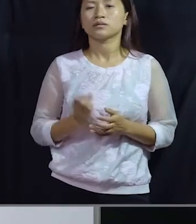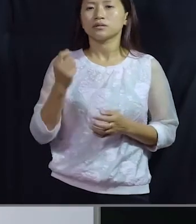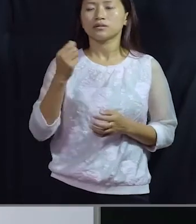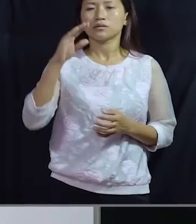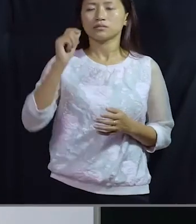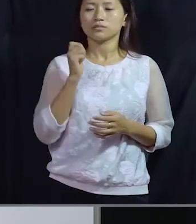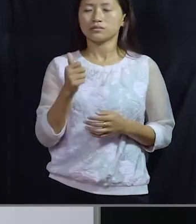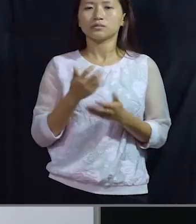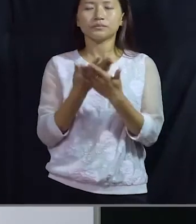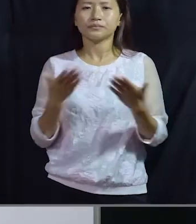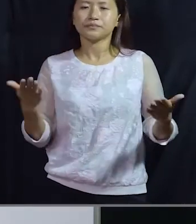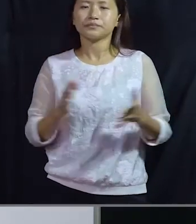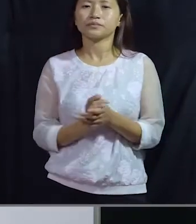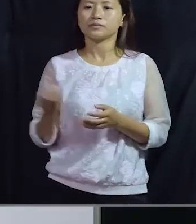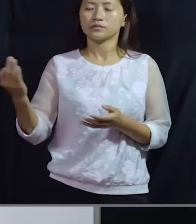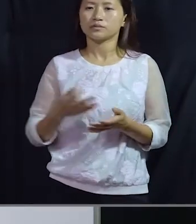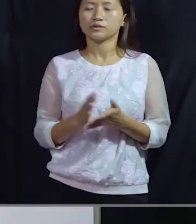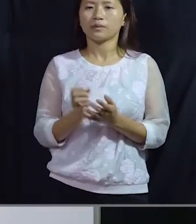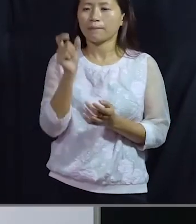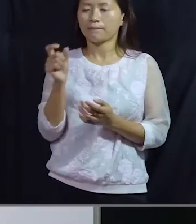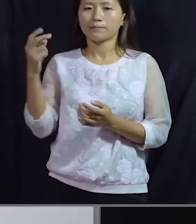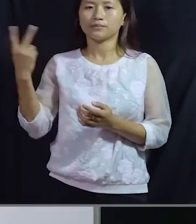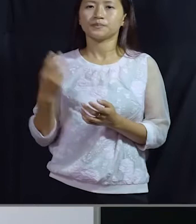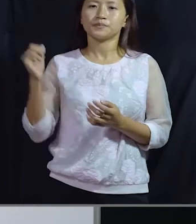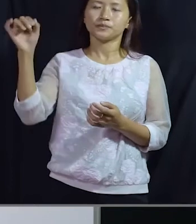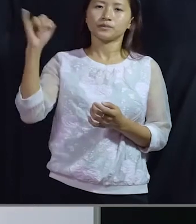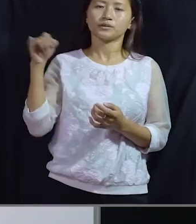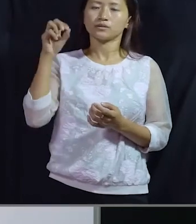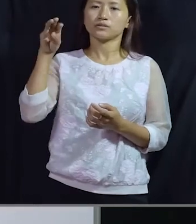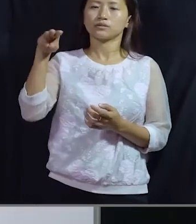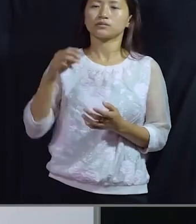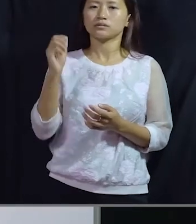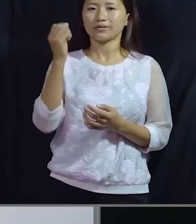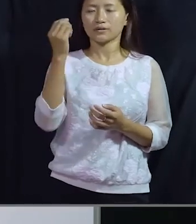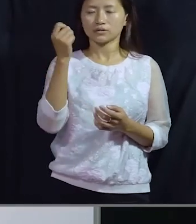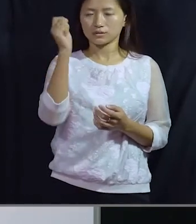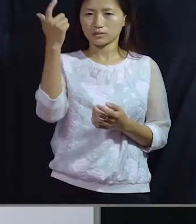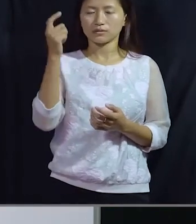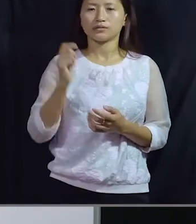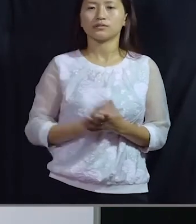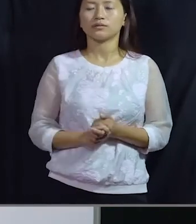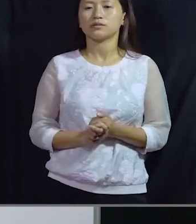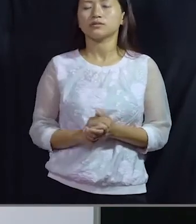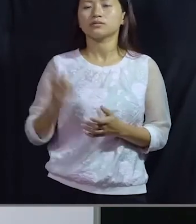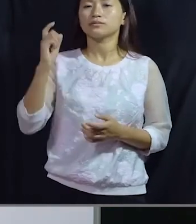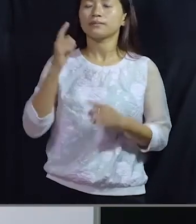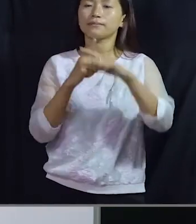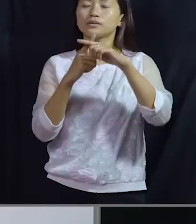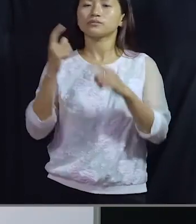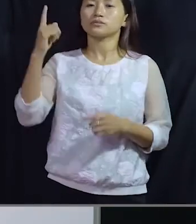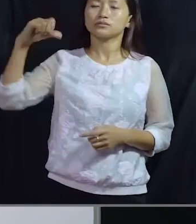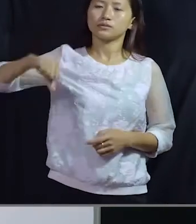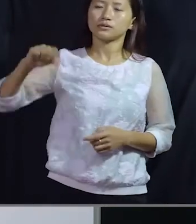of goodwill that is being brought in by the new partner is 6,000 in cash plus 9,000, that